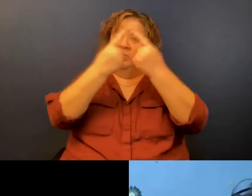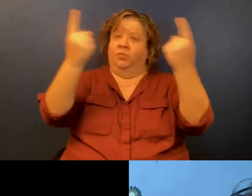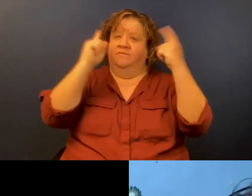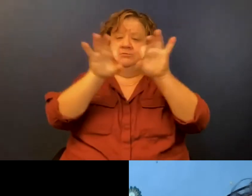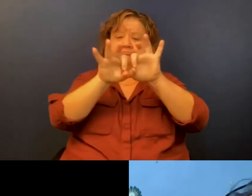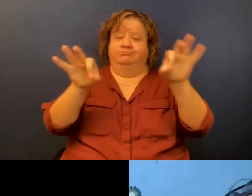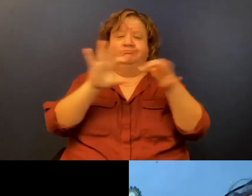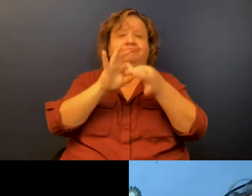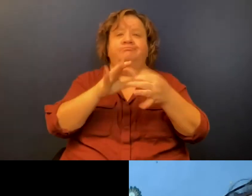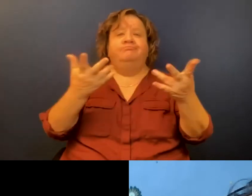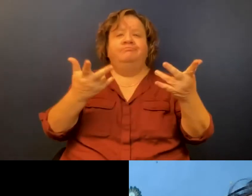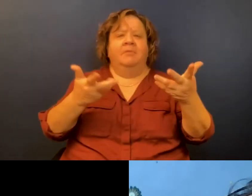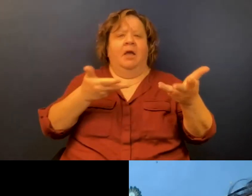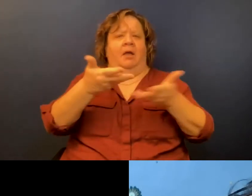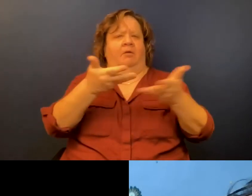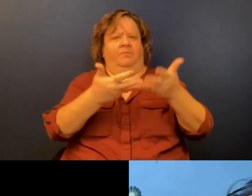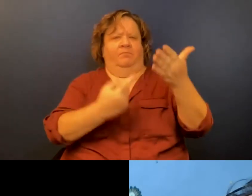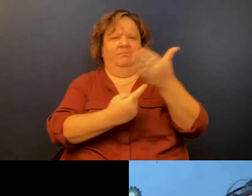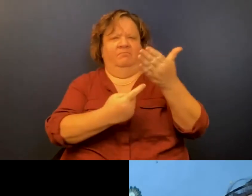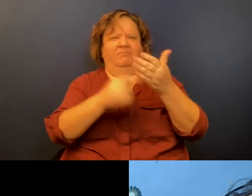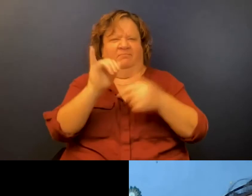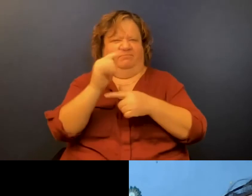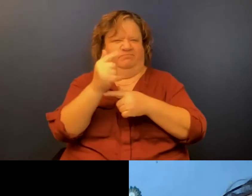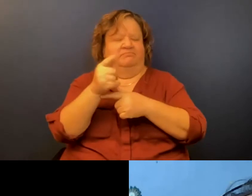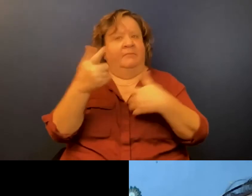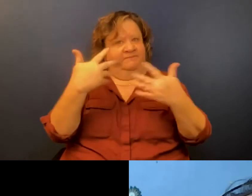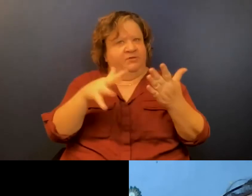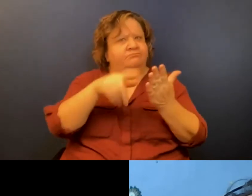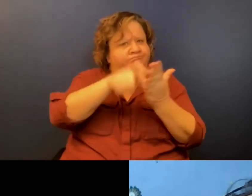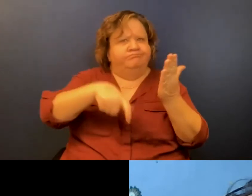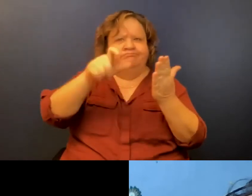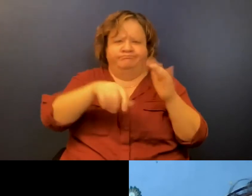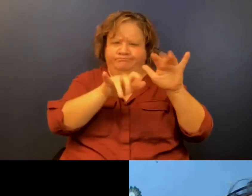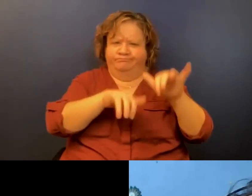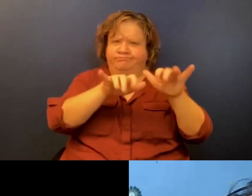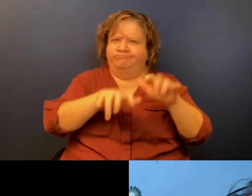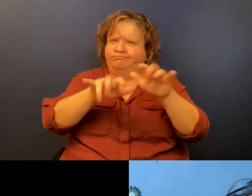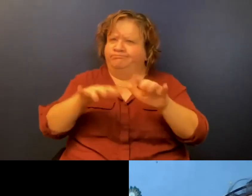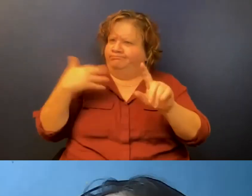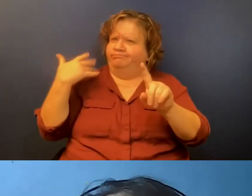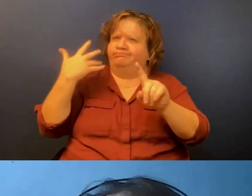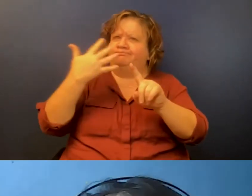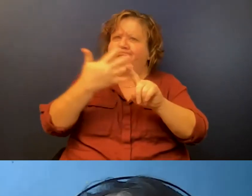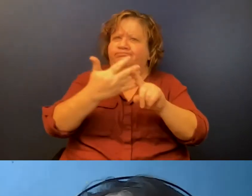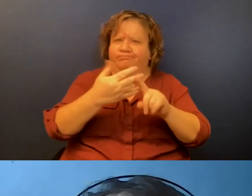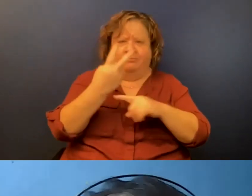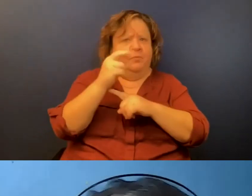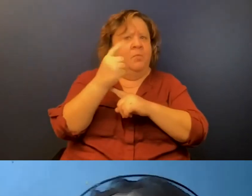since 2016 in different media and digital communication.